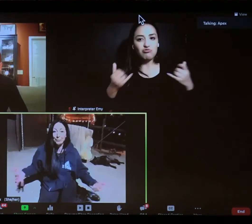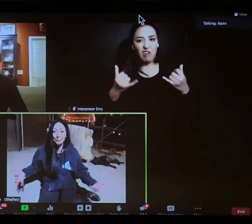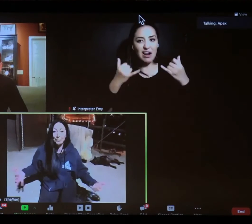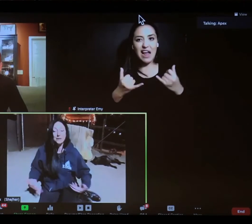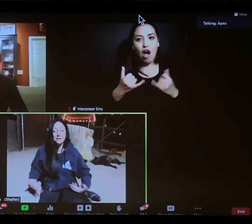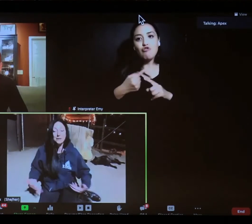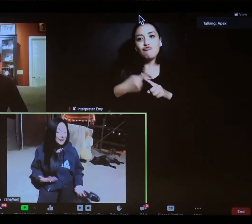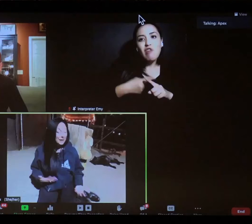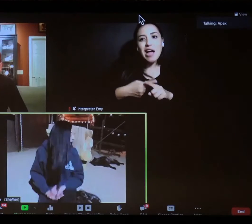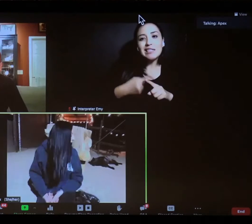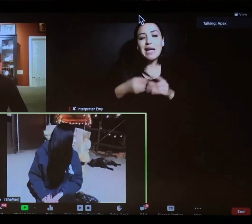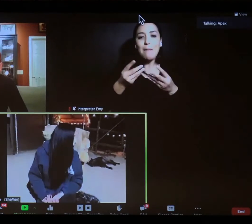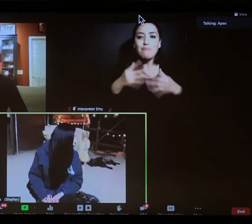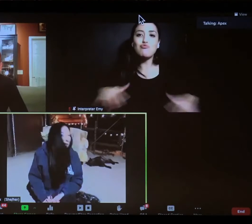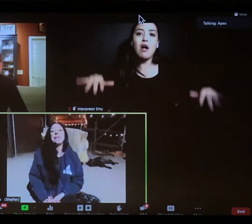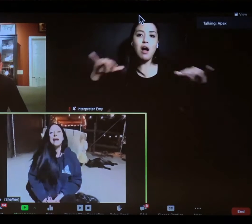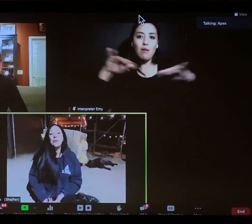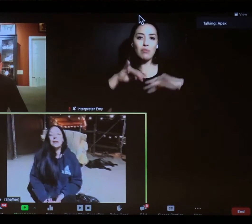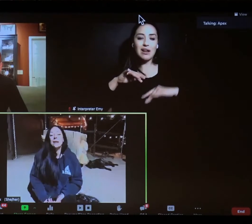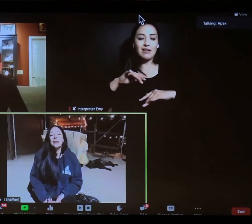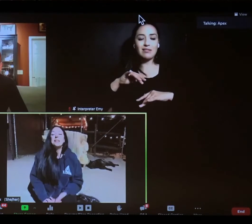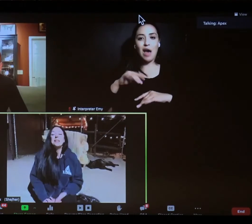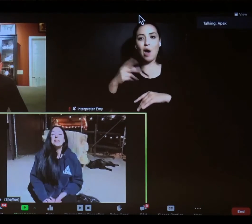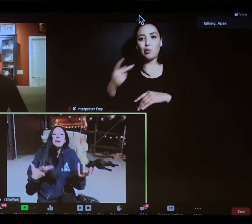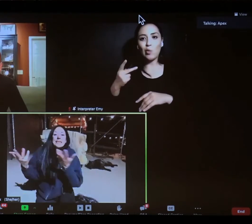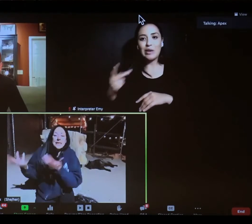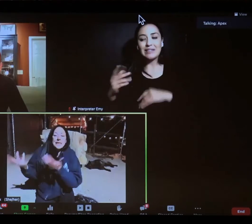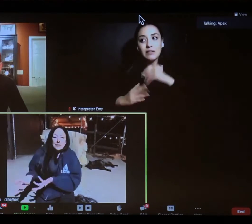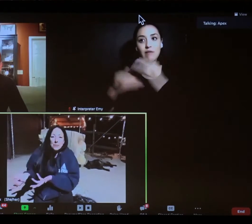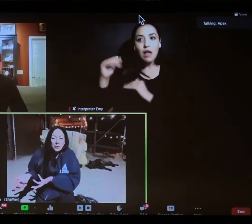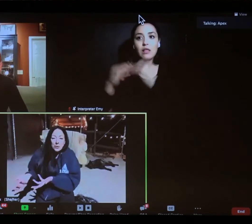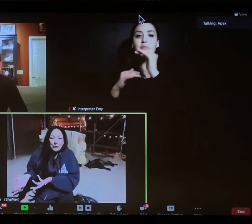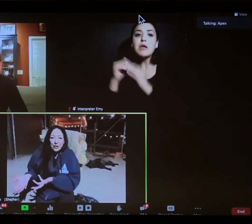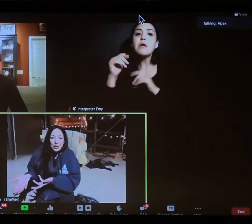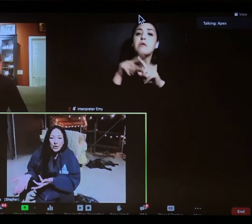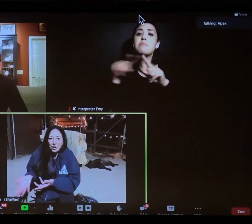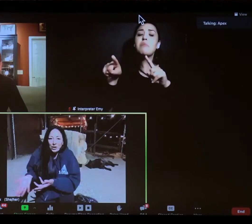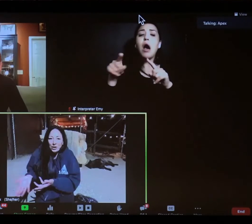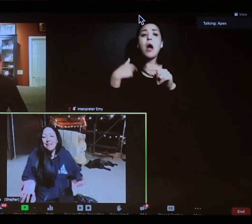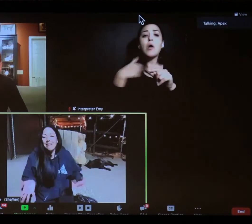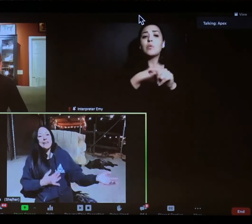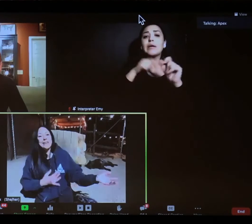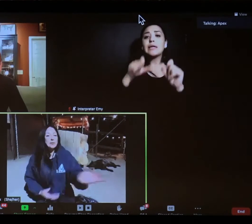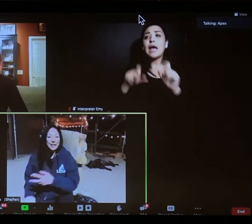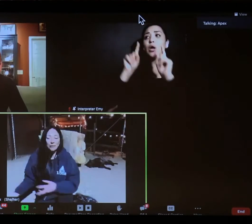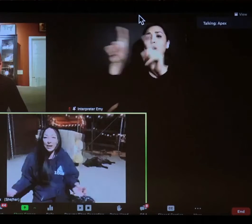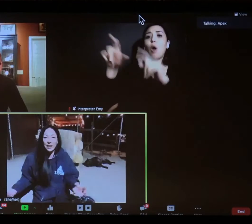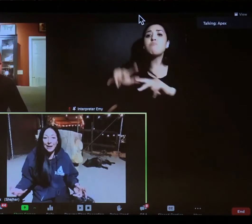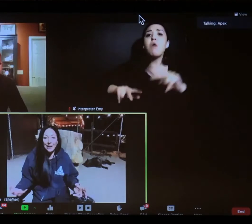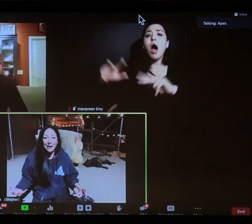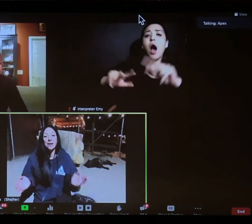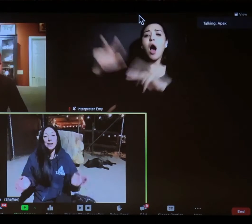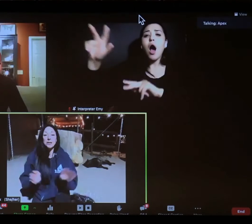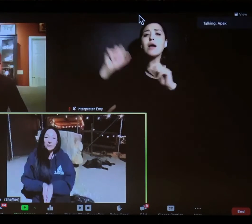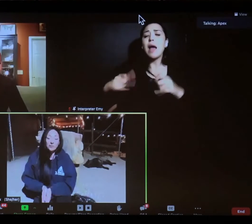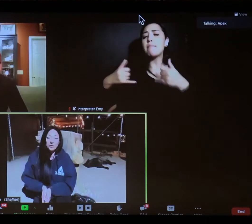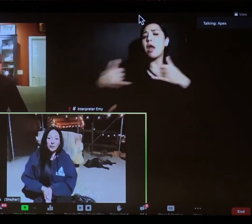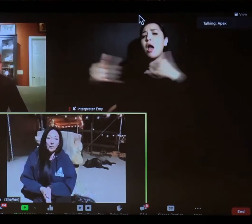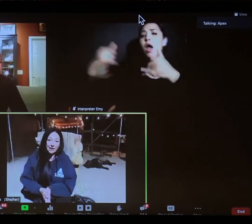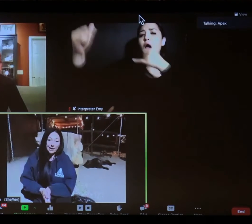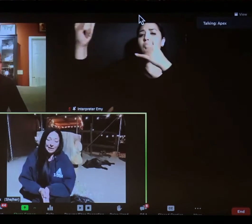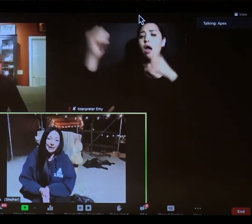been developing. But that way, you know, we get to take them up to a half-acre turnout, and they play and run, and then most of the members